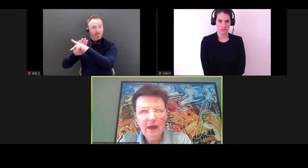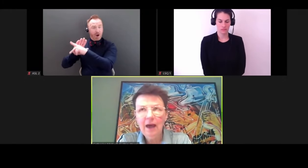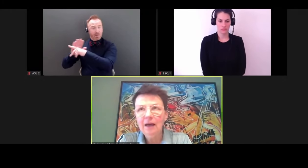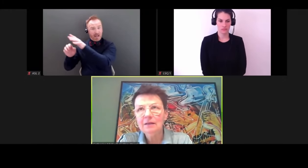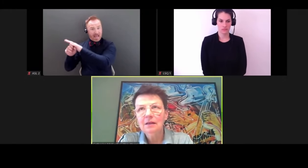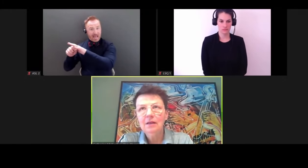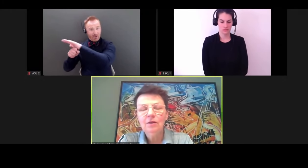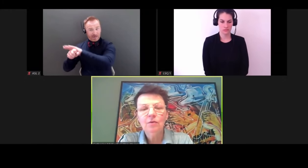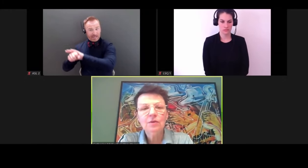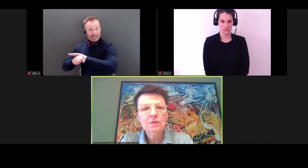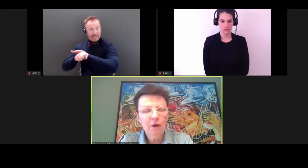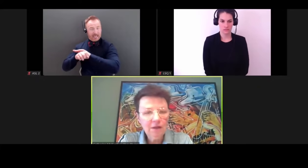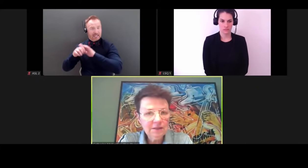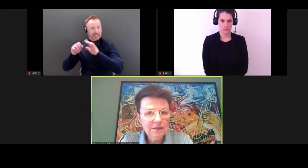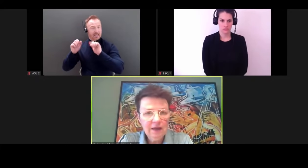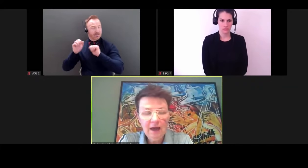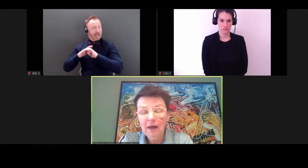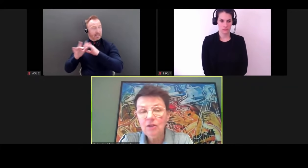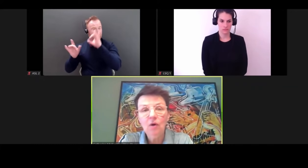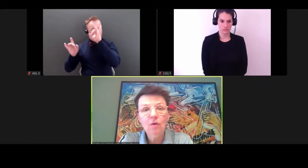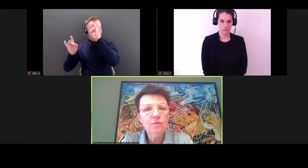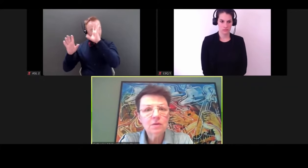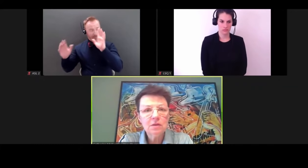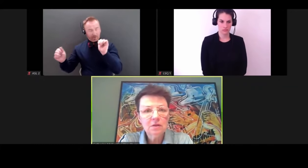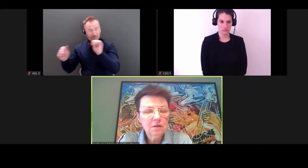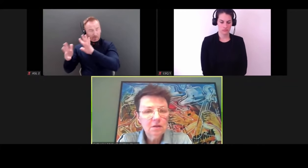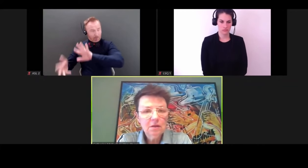respect that the response to that,